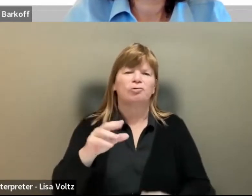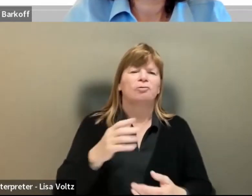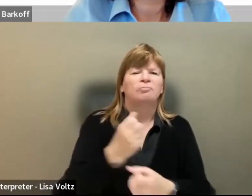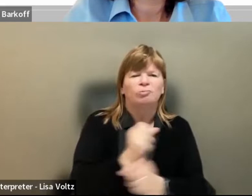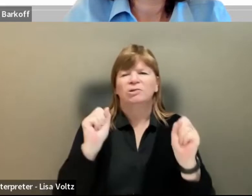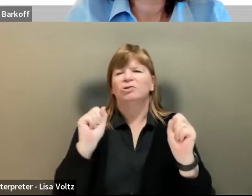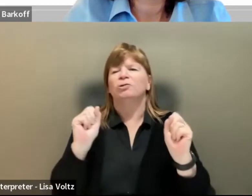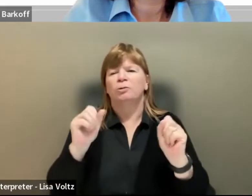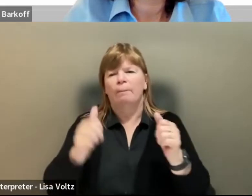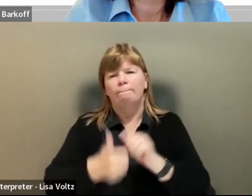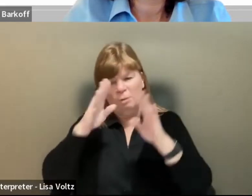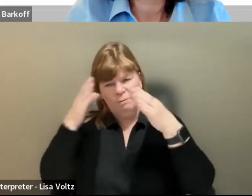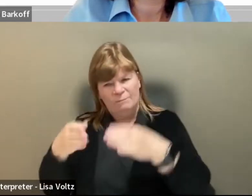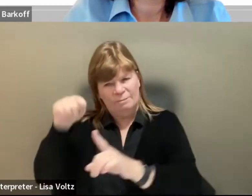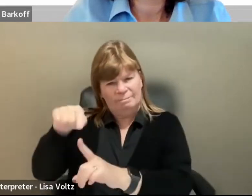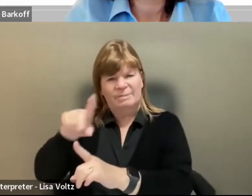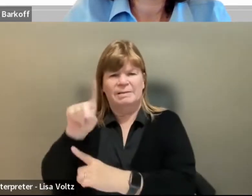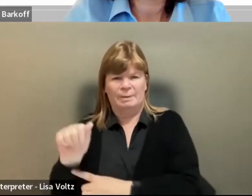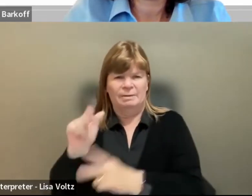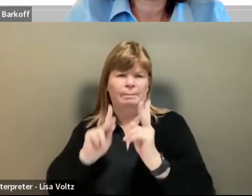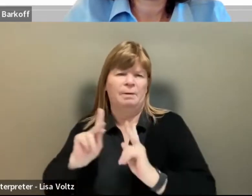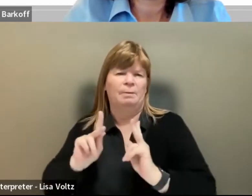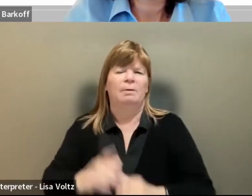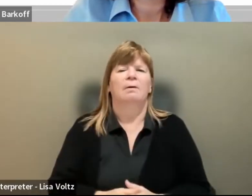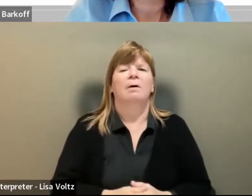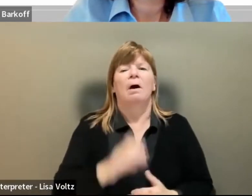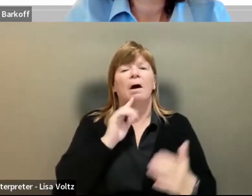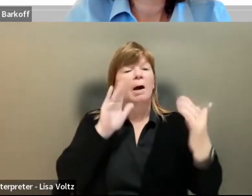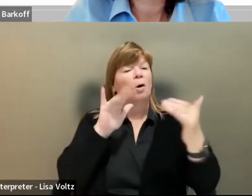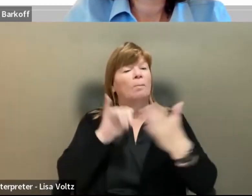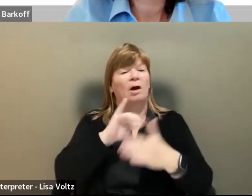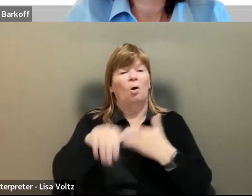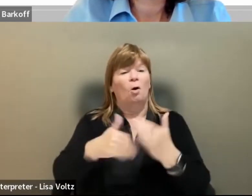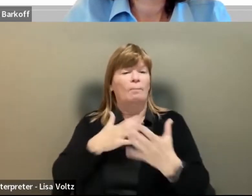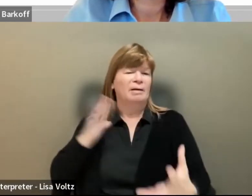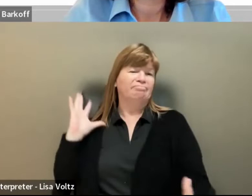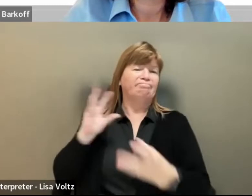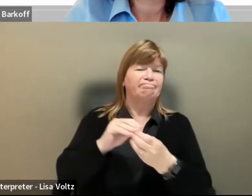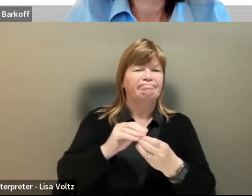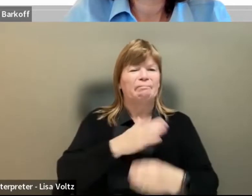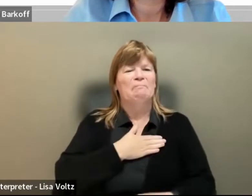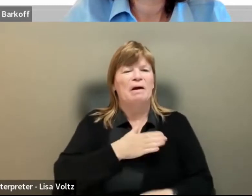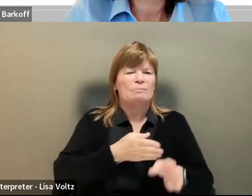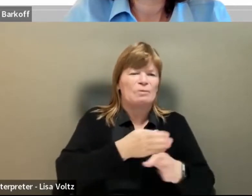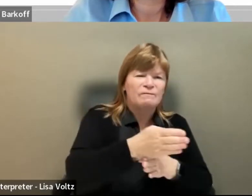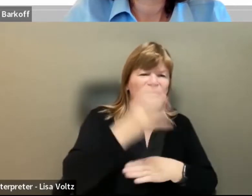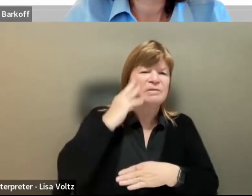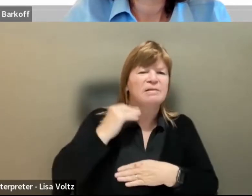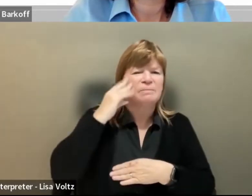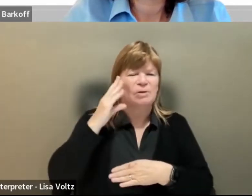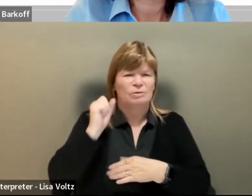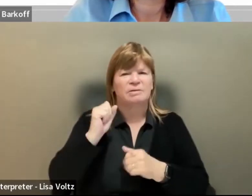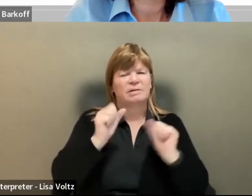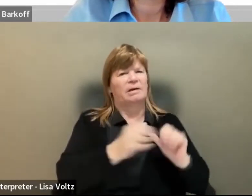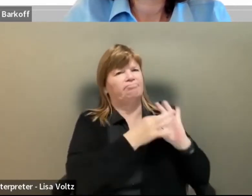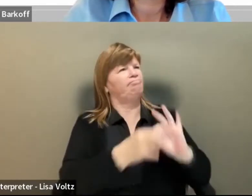disabilities. And I hope that all of that, my professional experience can bring to the